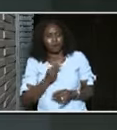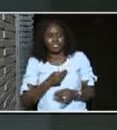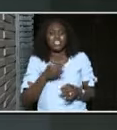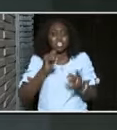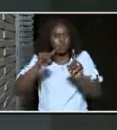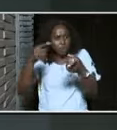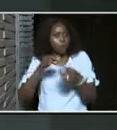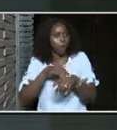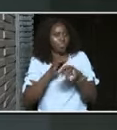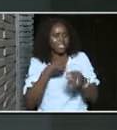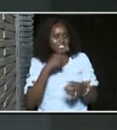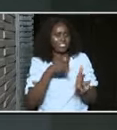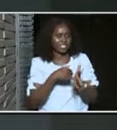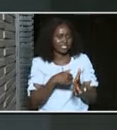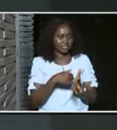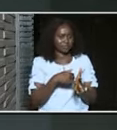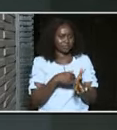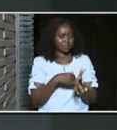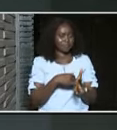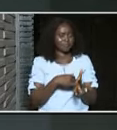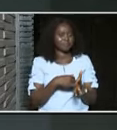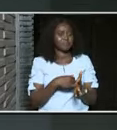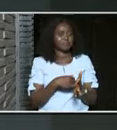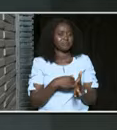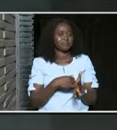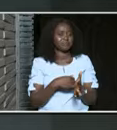it. If I will,